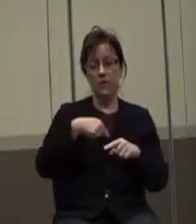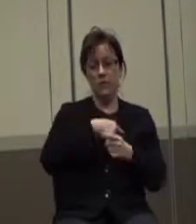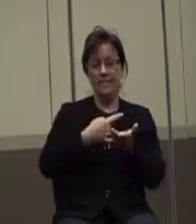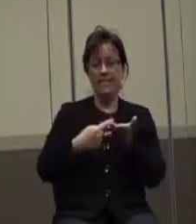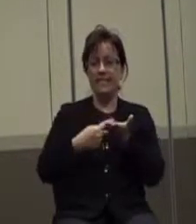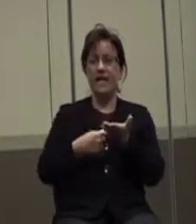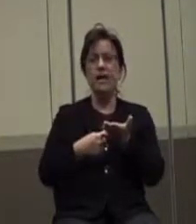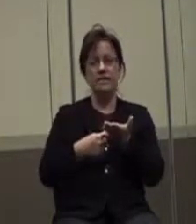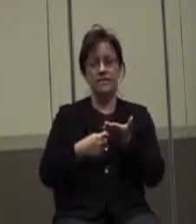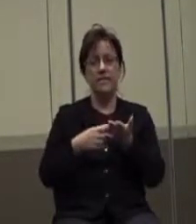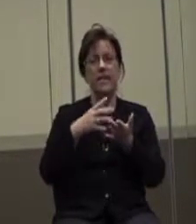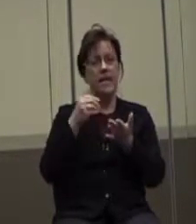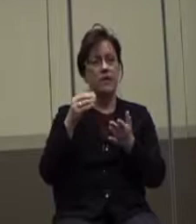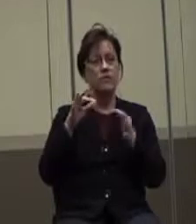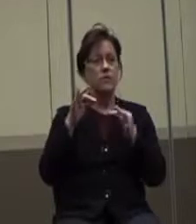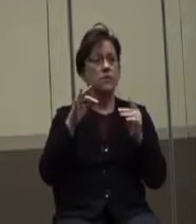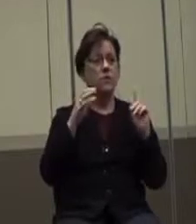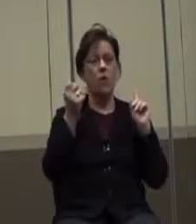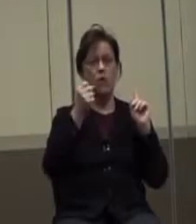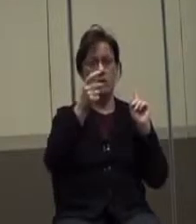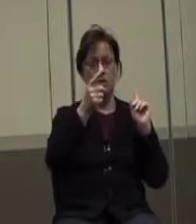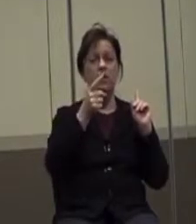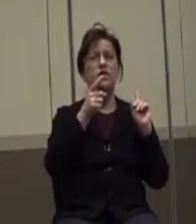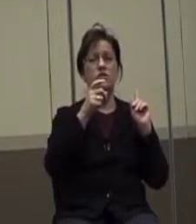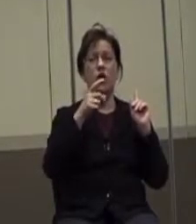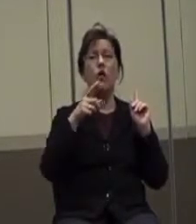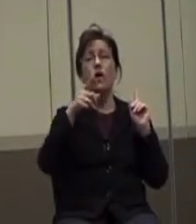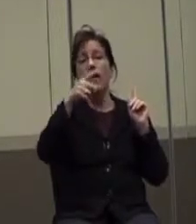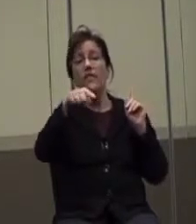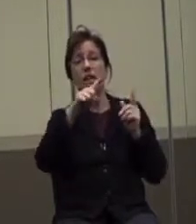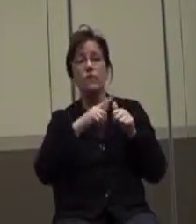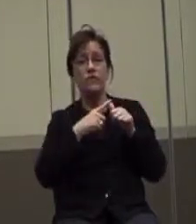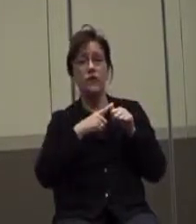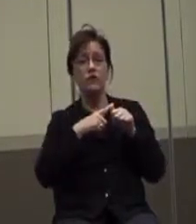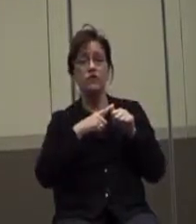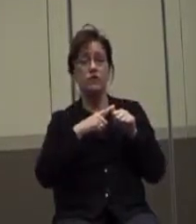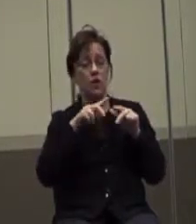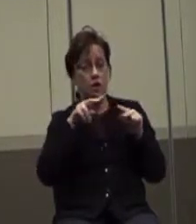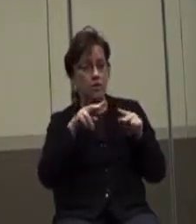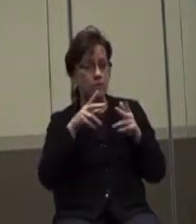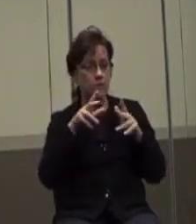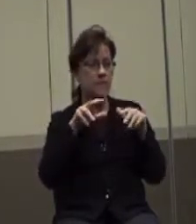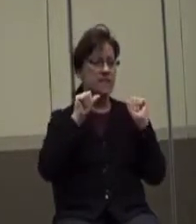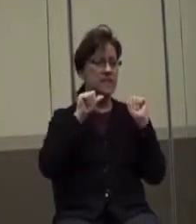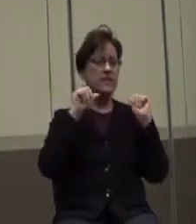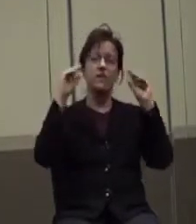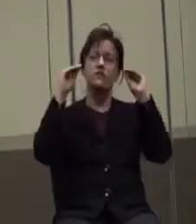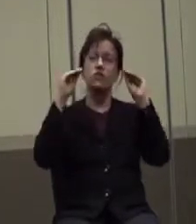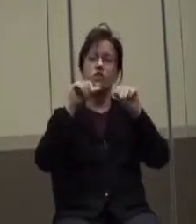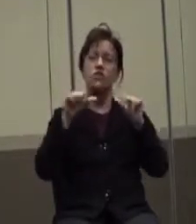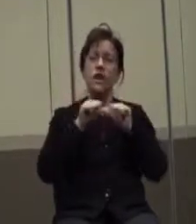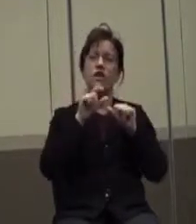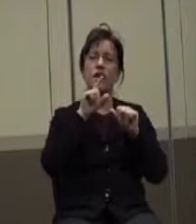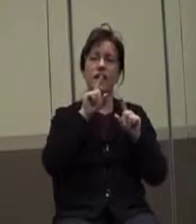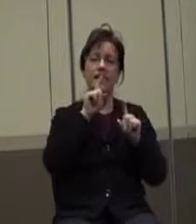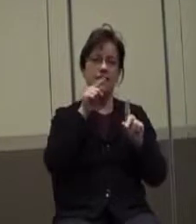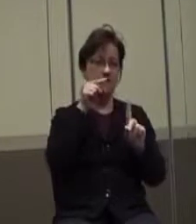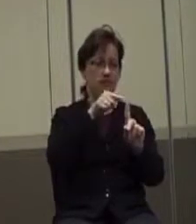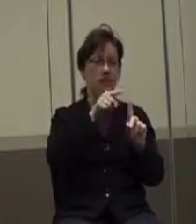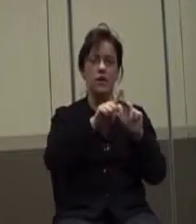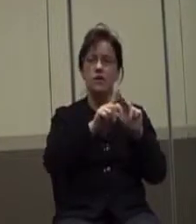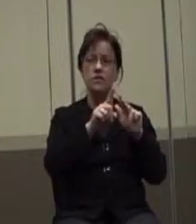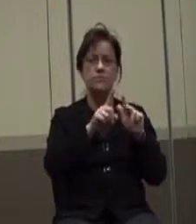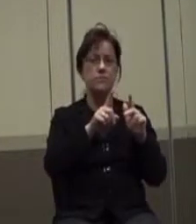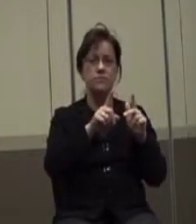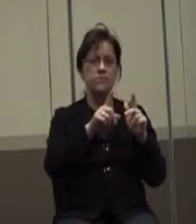When we looked at... Let me stop there for a minute. So they were looking initially at leaving the instructional area as their target behavior. But what they found was that there was really